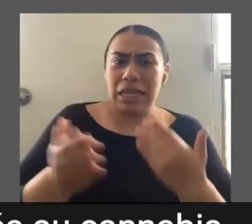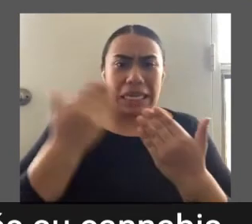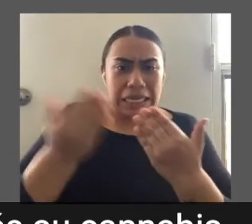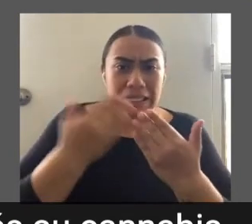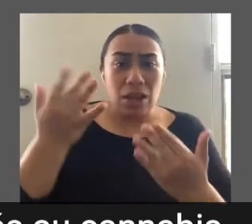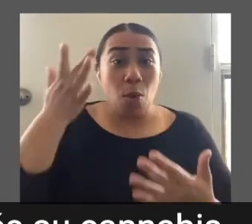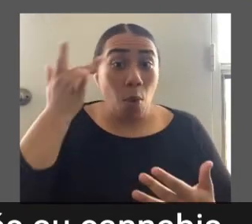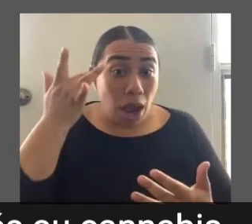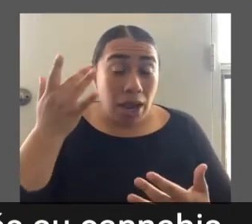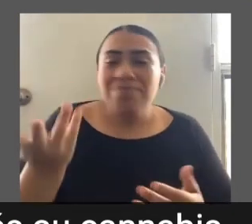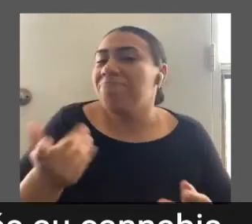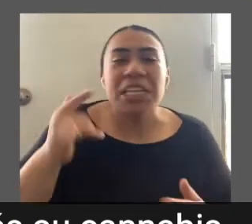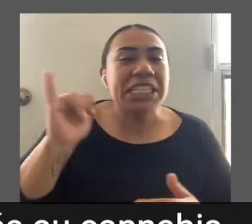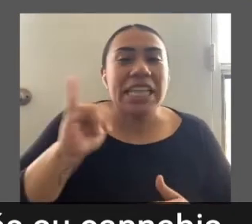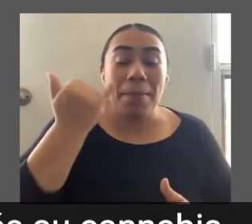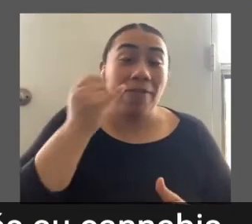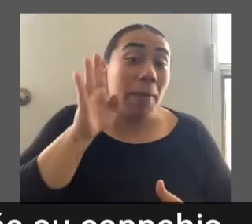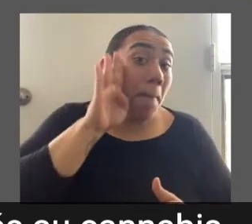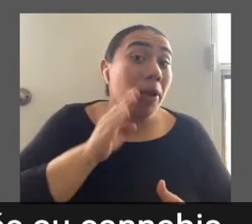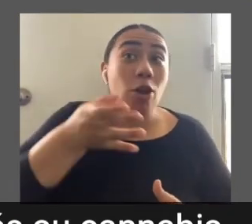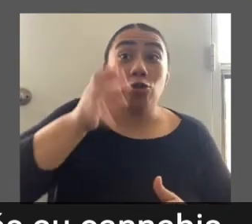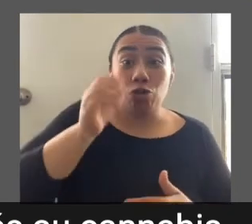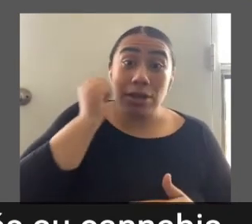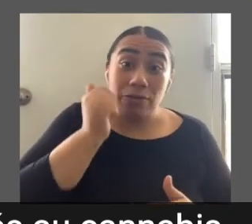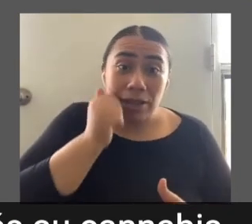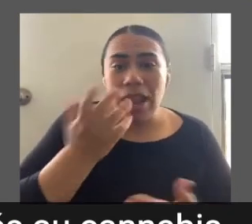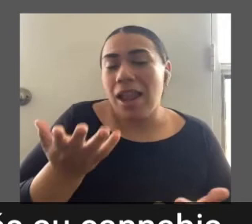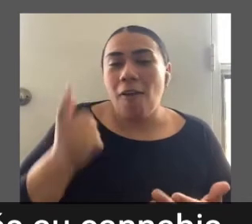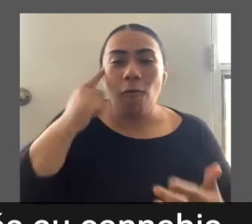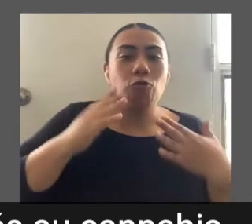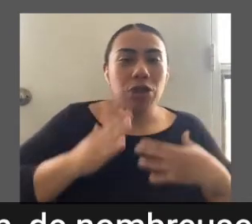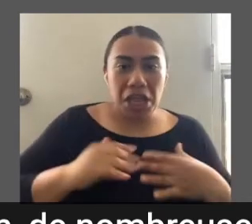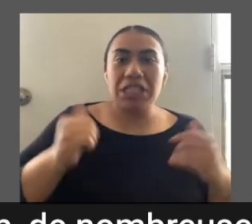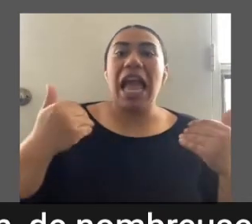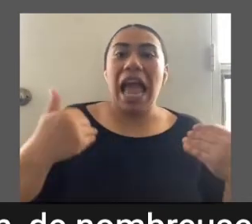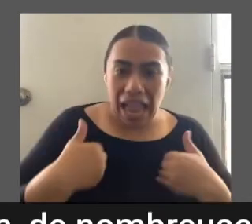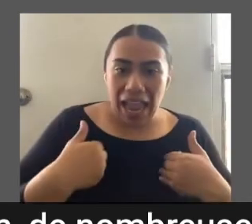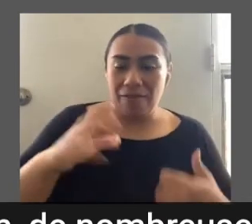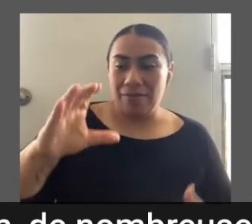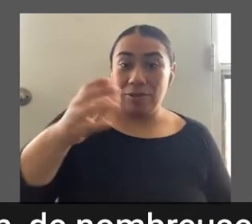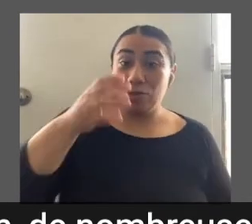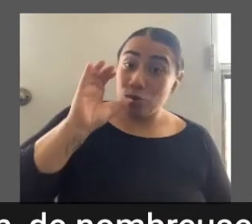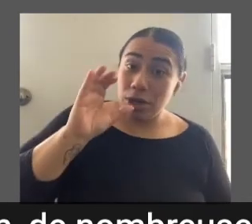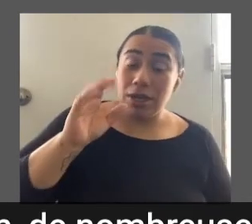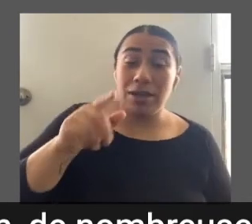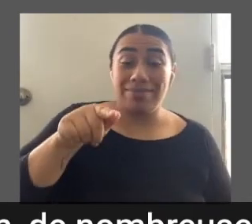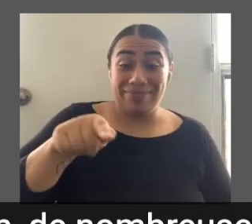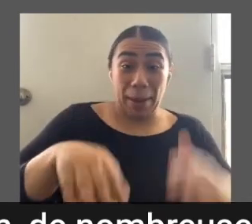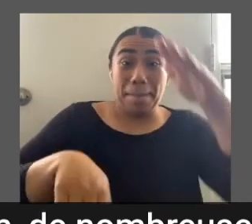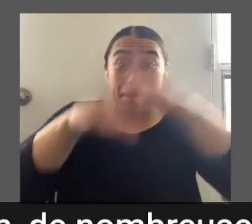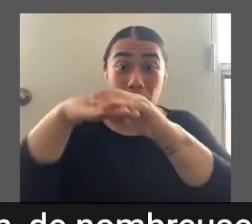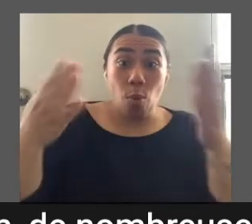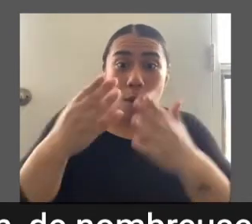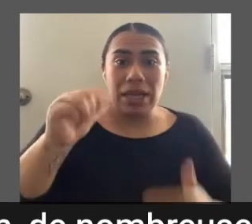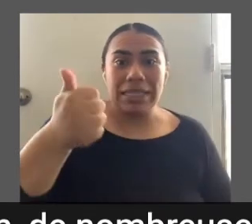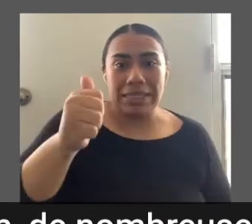beer. Similar to the cannabis-infused edibles, Health Canada only allows a maximum of 10 milligrams of THC